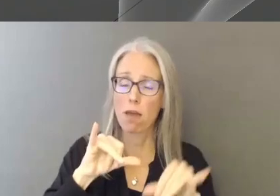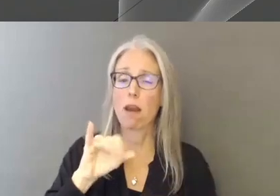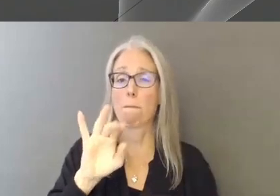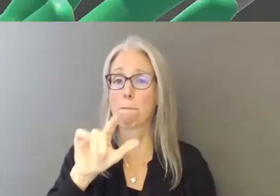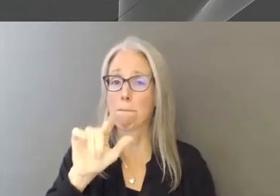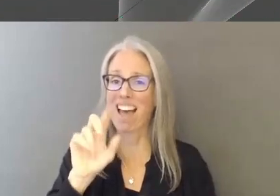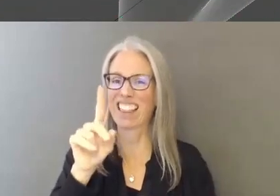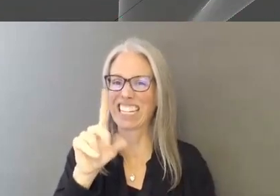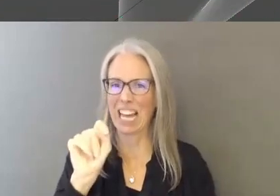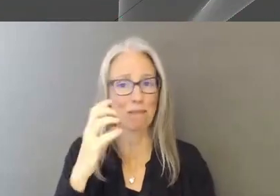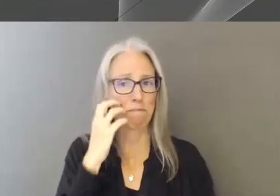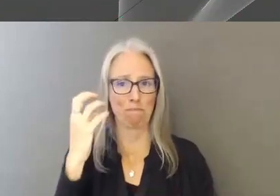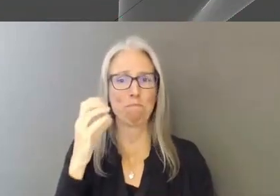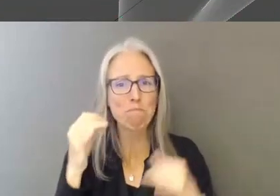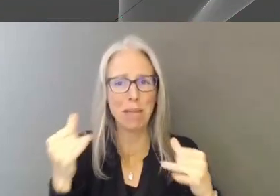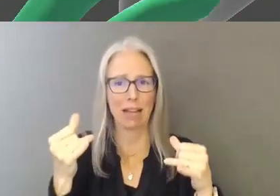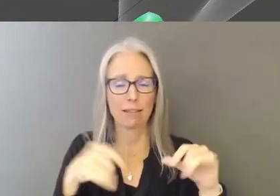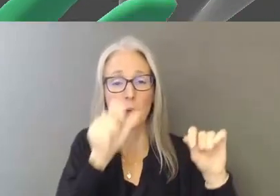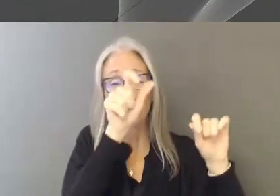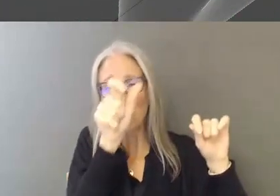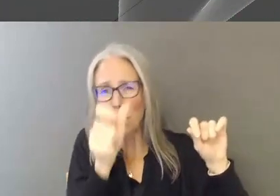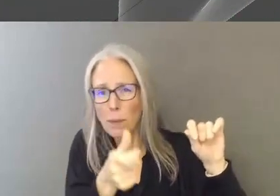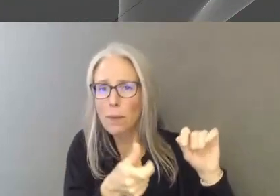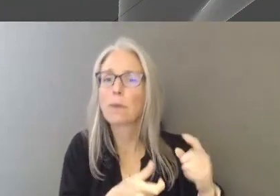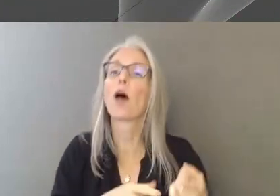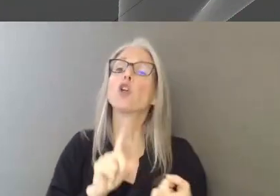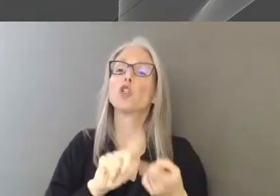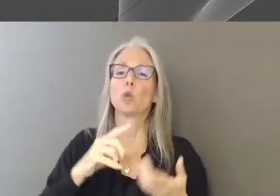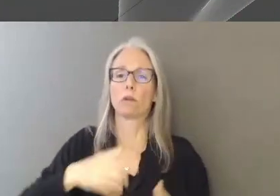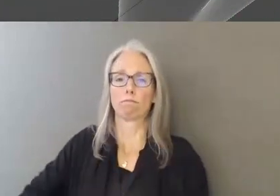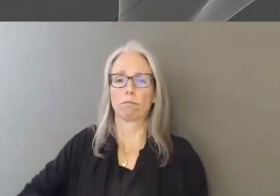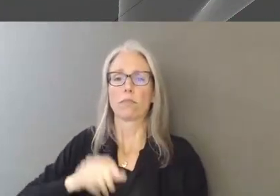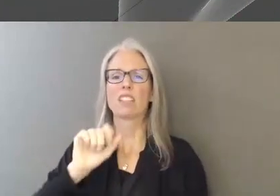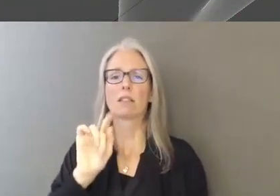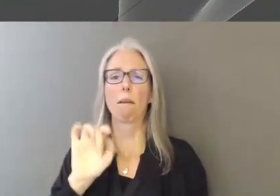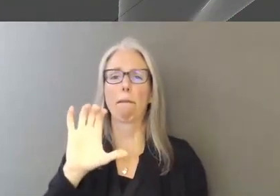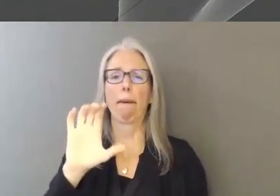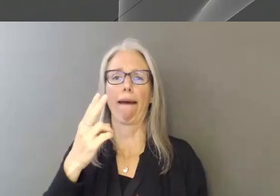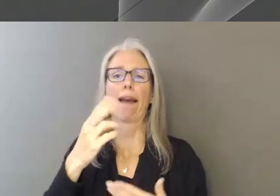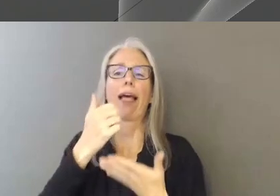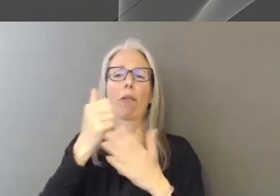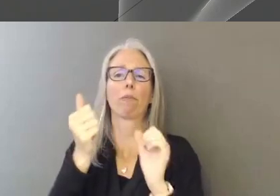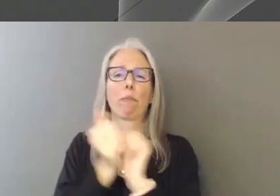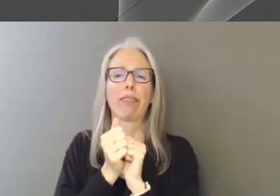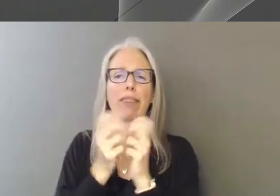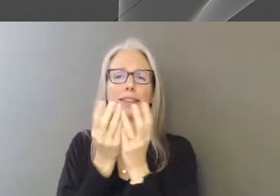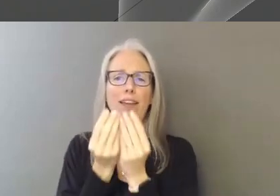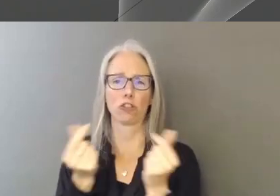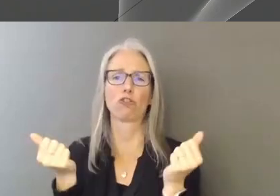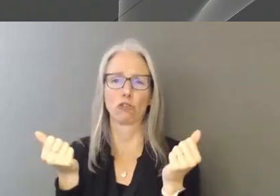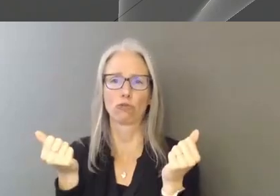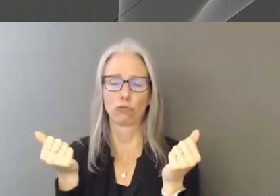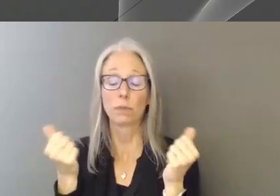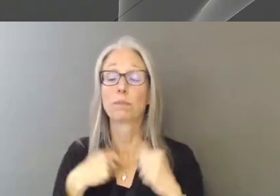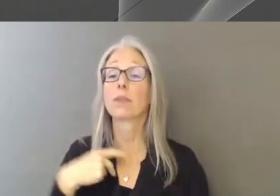go into your digestive system to help with digestion. One of the things that are seen in PSC